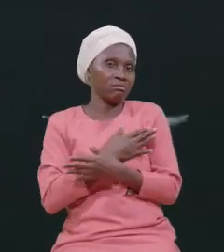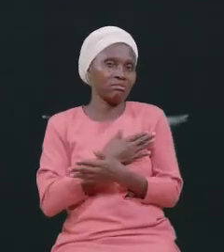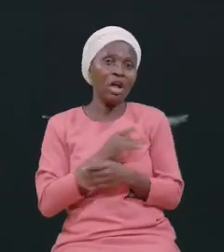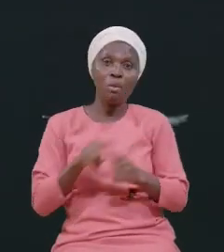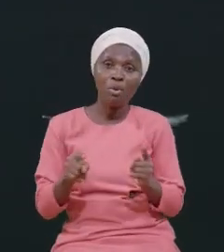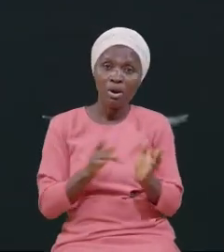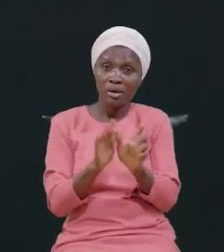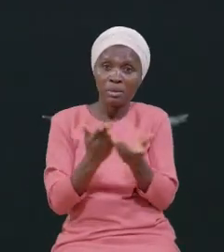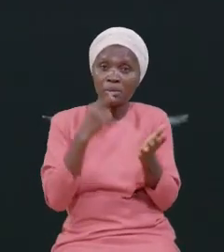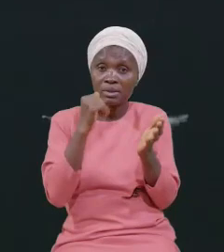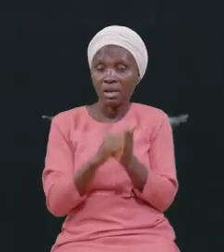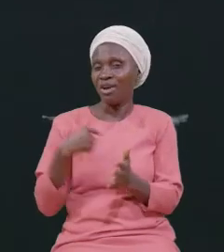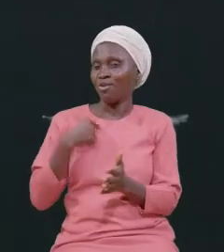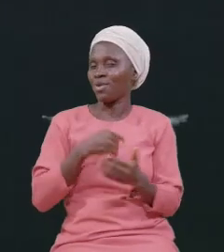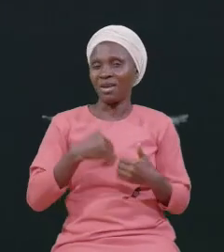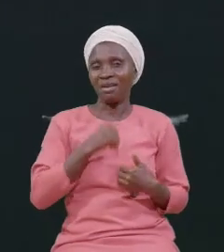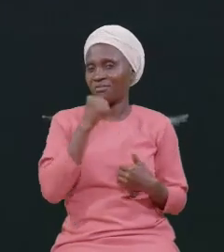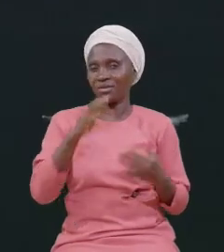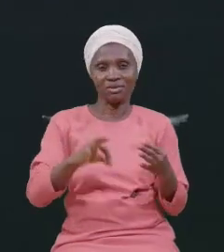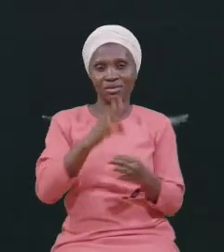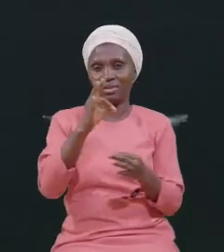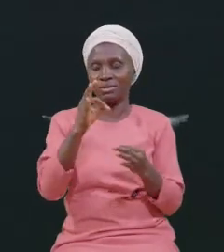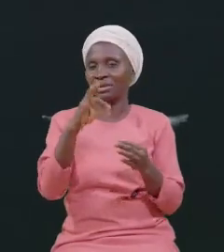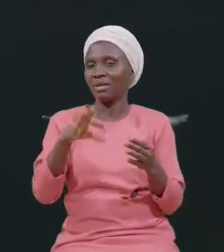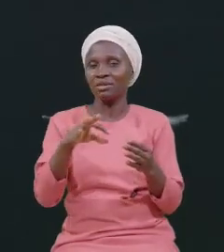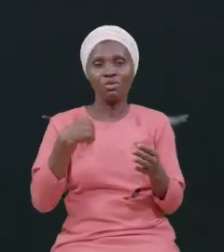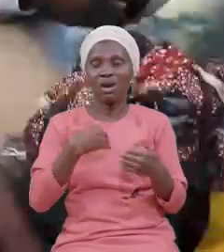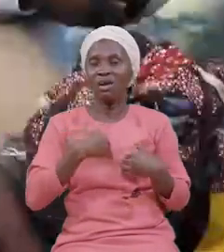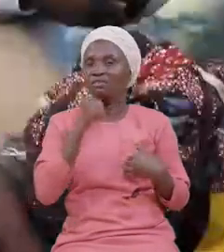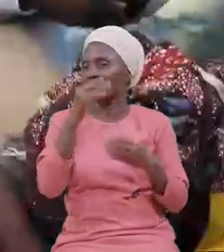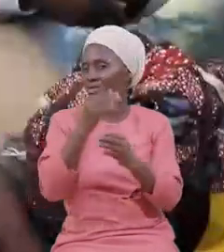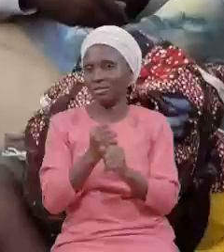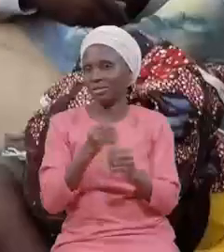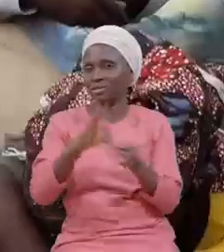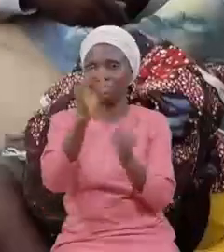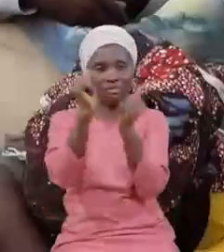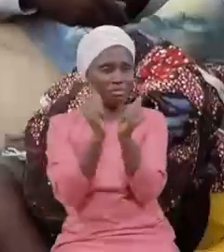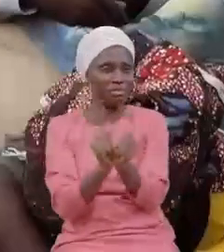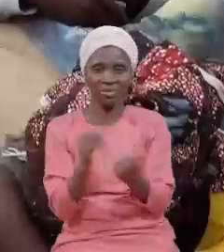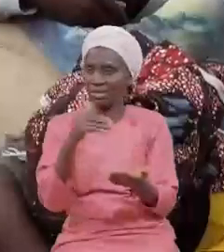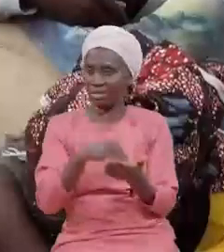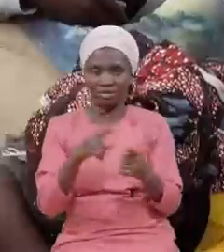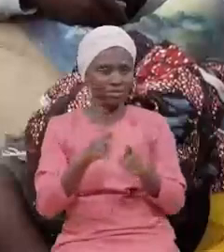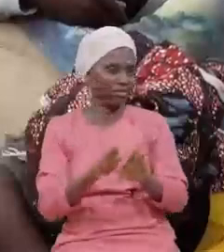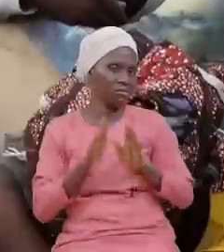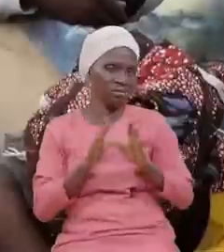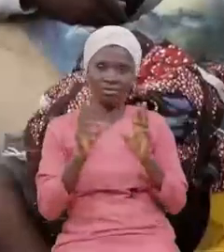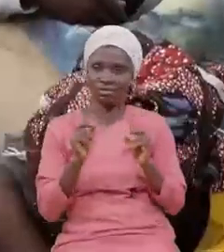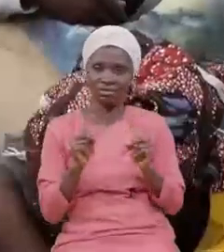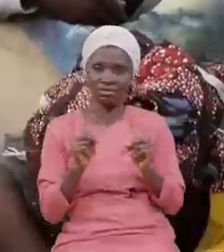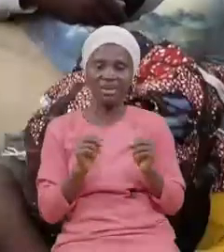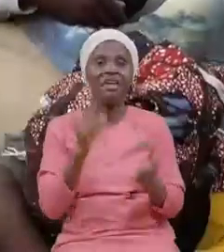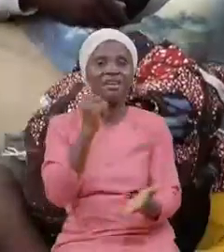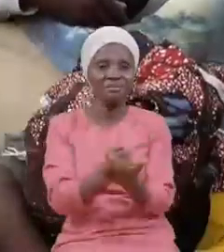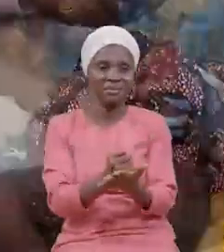the spirit of bondage again to fear. Give me a good amen there. I, say that after